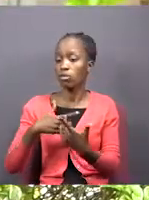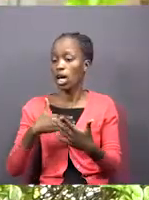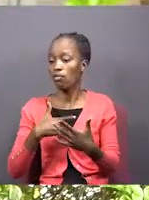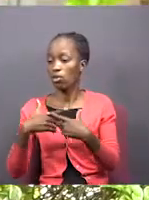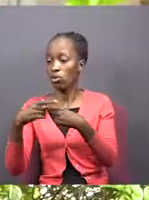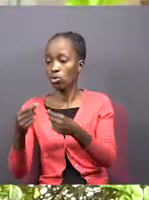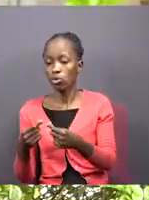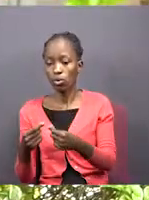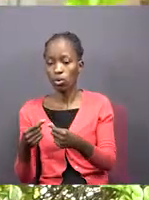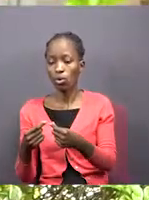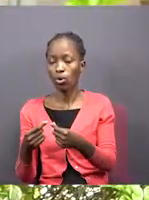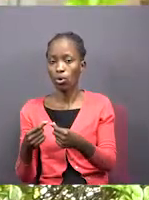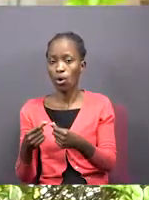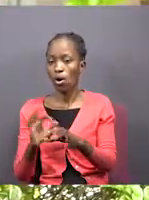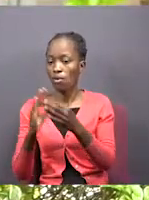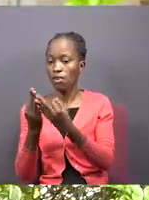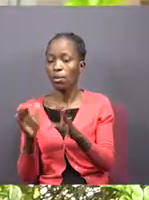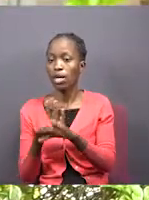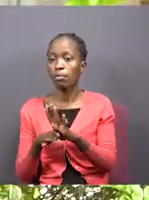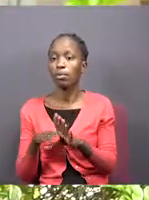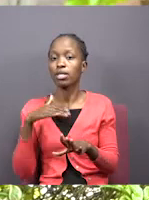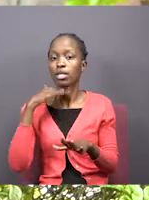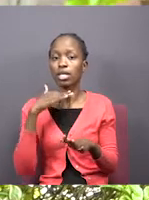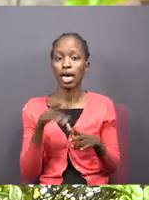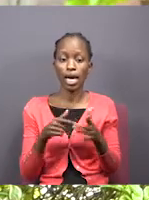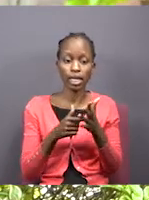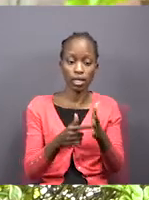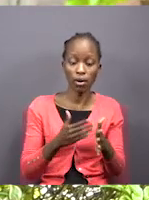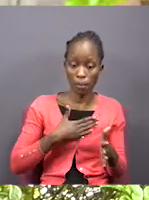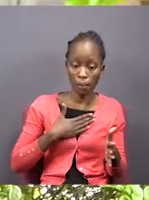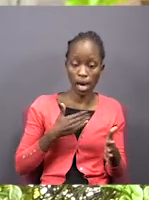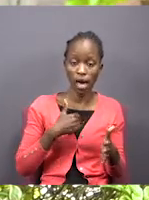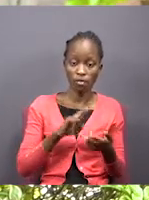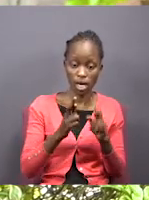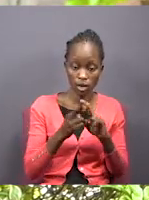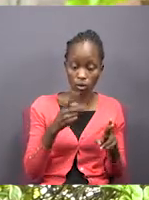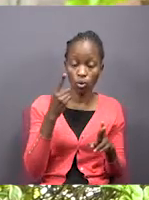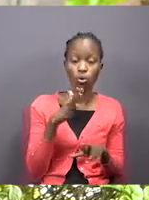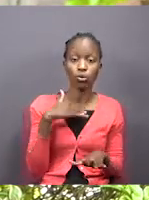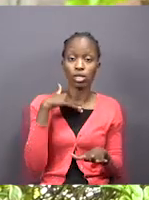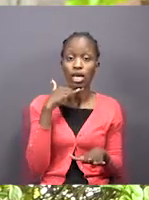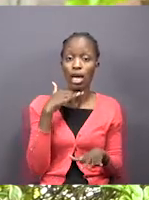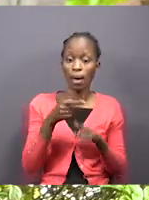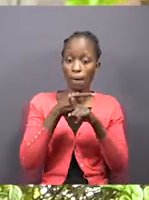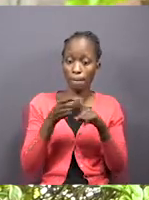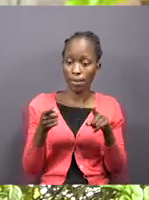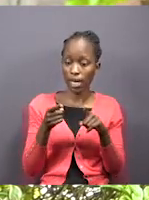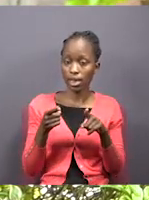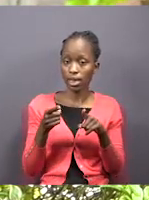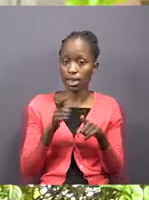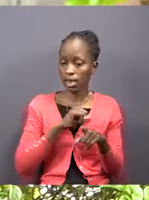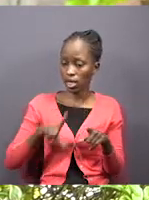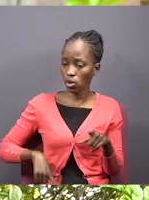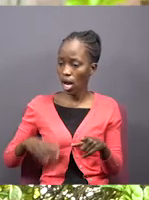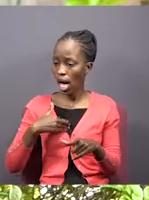of us have gone through loss of loved ones. Like I myself, I lost a relative and it was really tough for us. But the Lord has taken